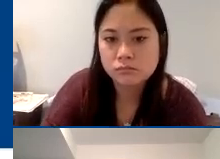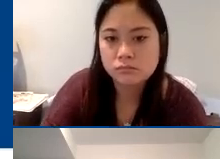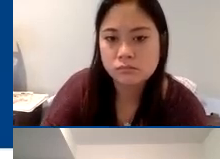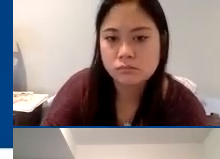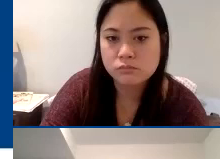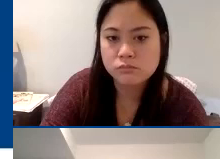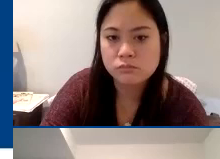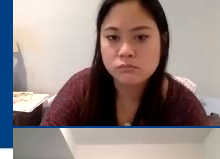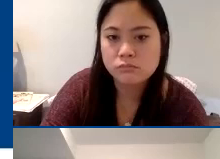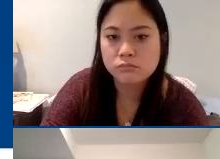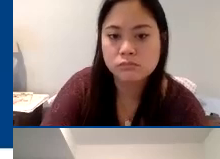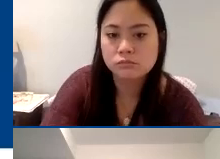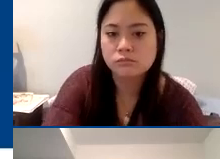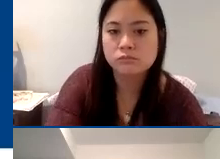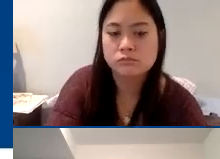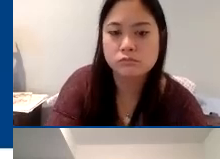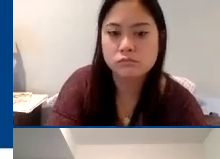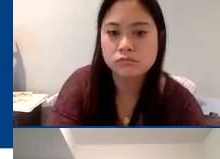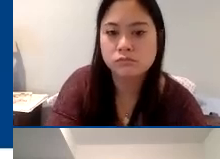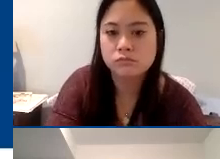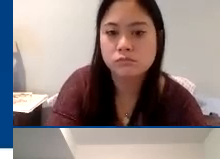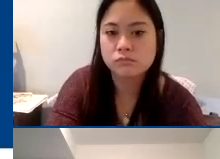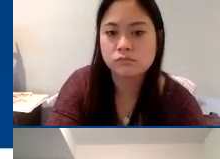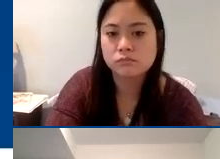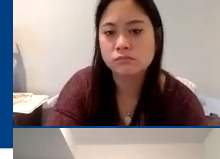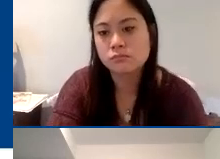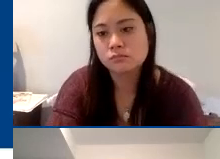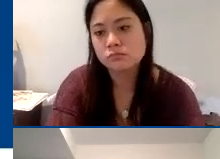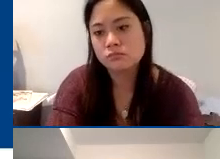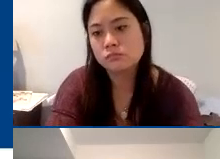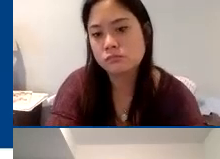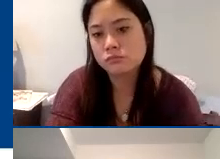First couple of slides are our deleted medicine codes.